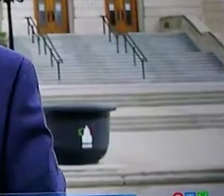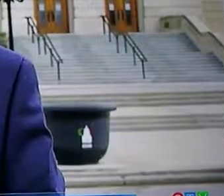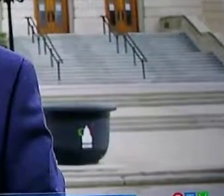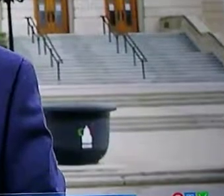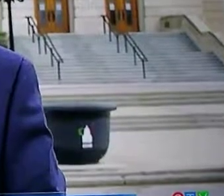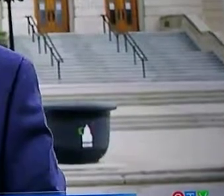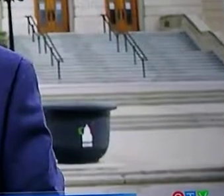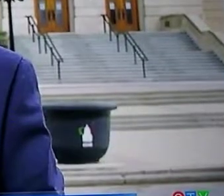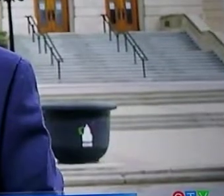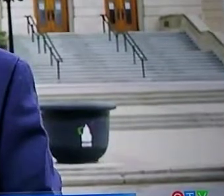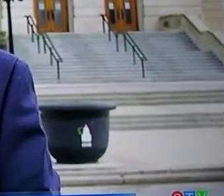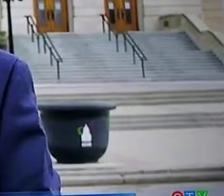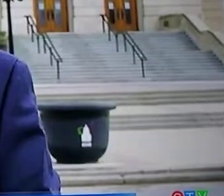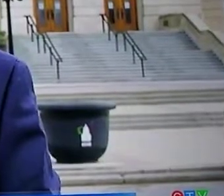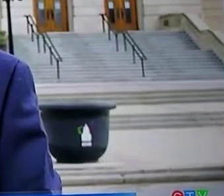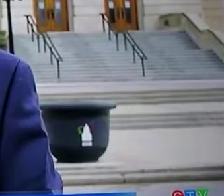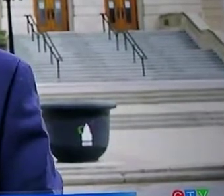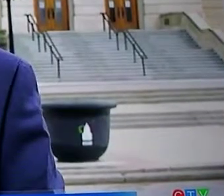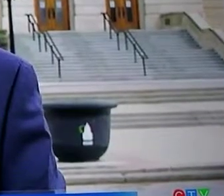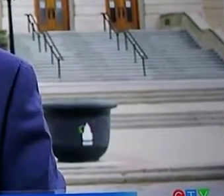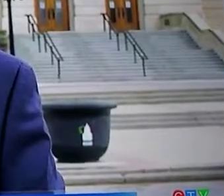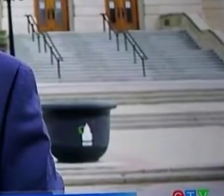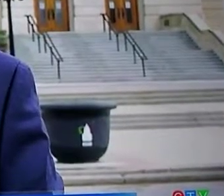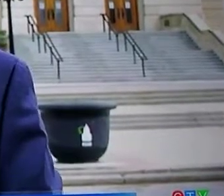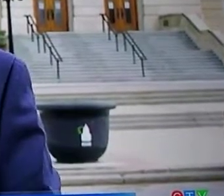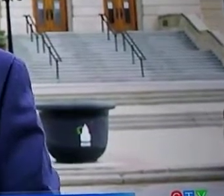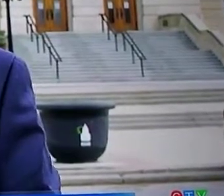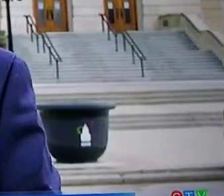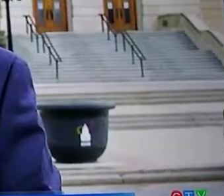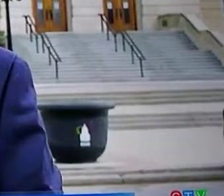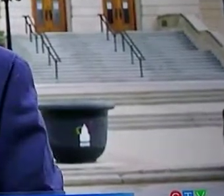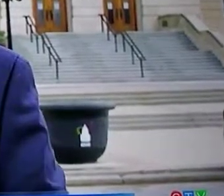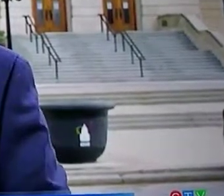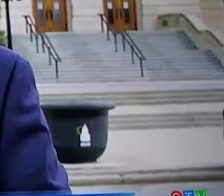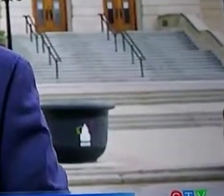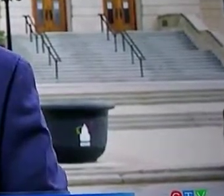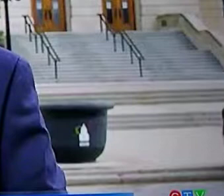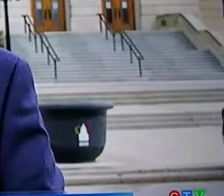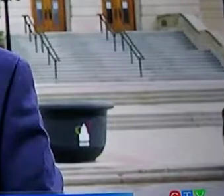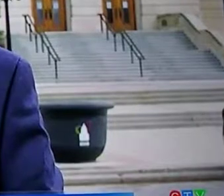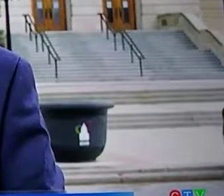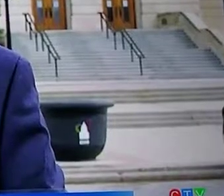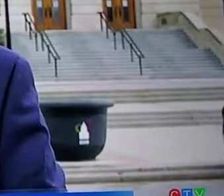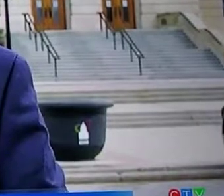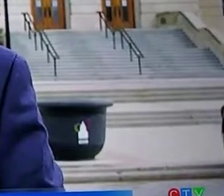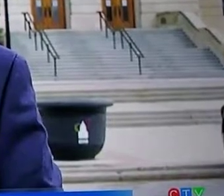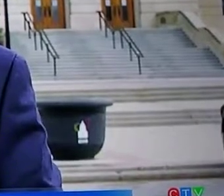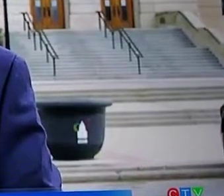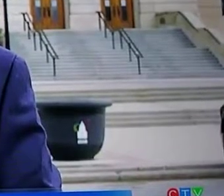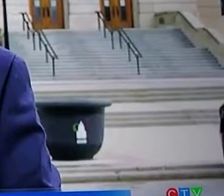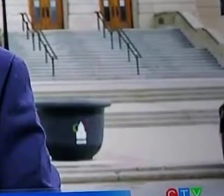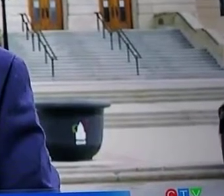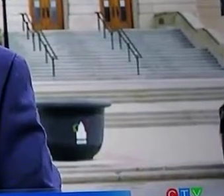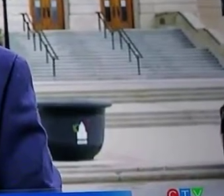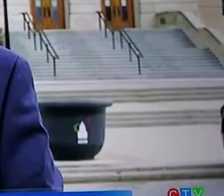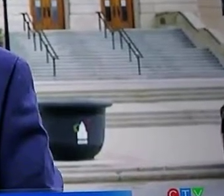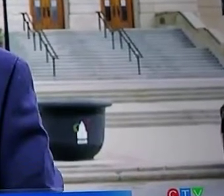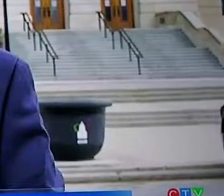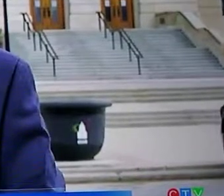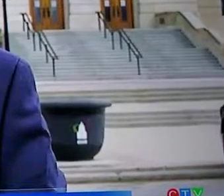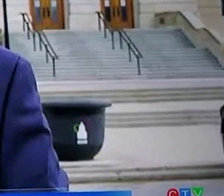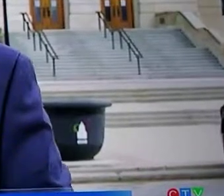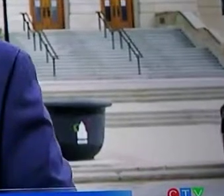neighbors. Now, this has taken quite a toll on the people of Saskatchewan. For small business, extremely difficult to